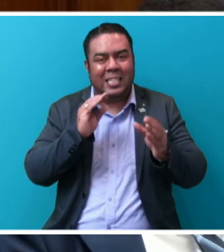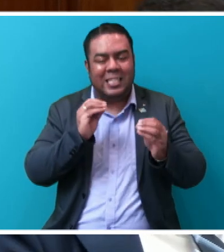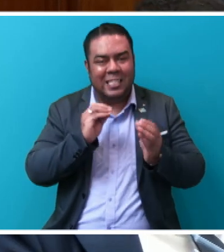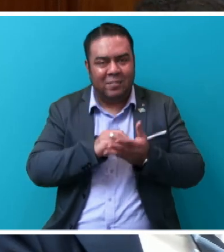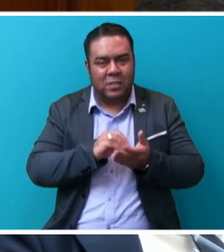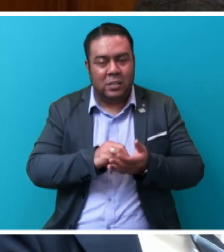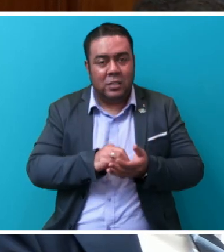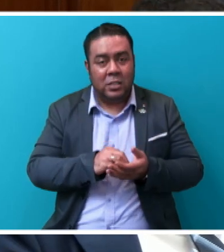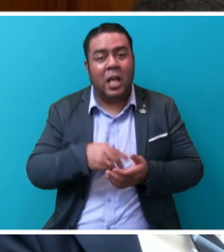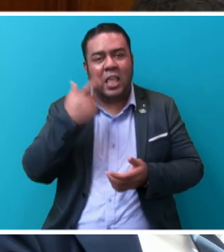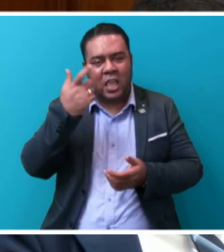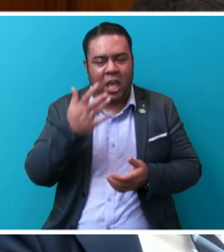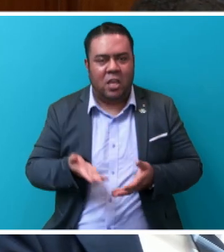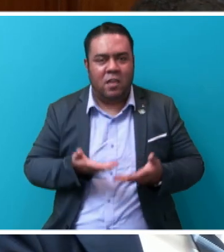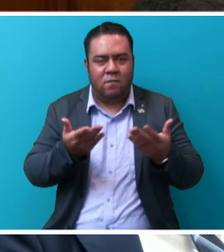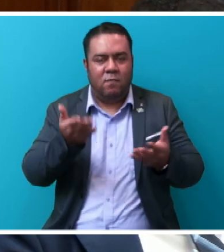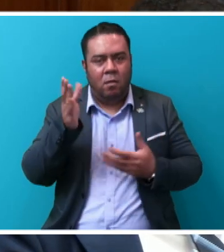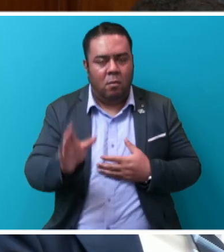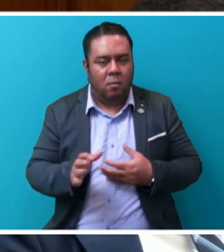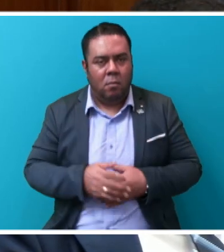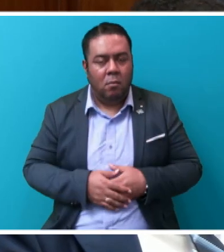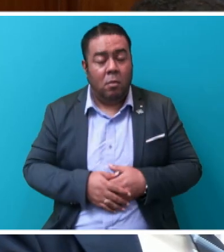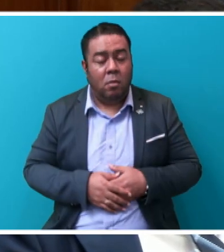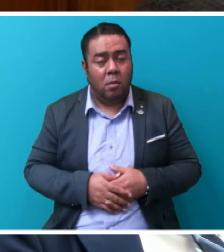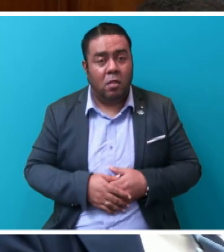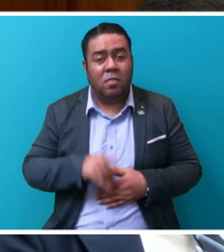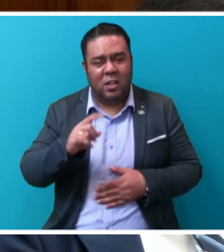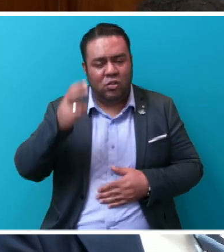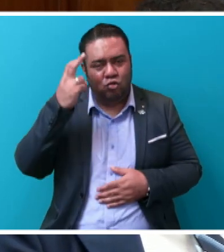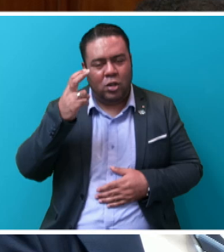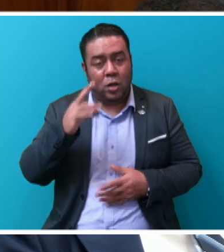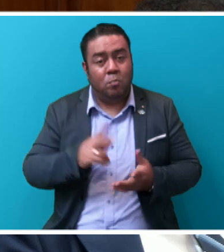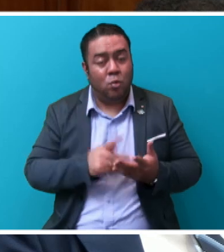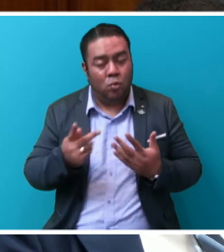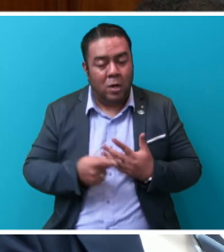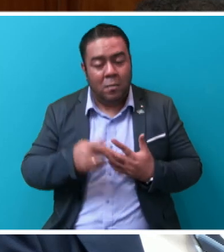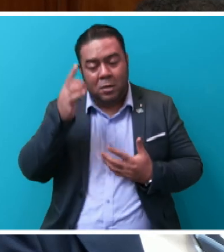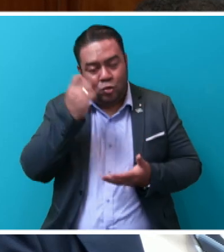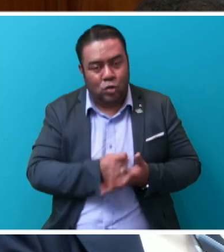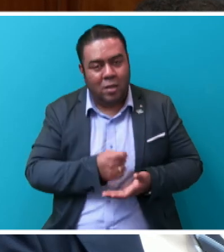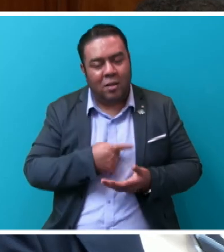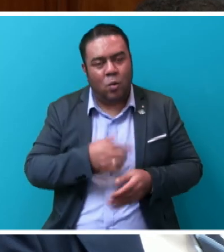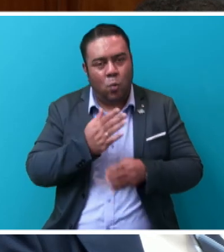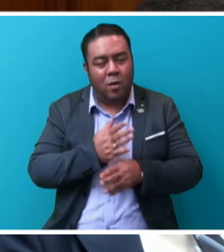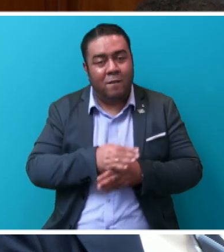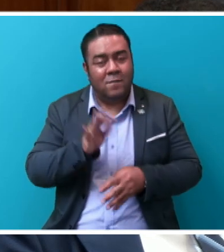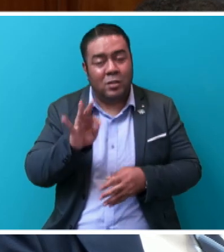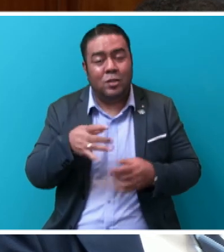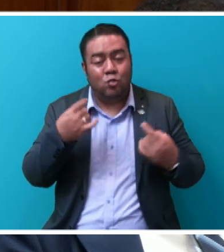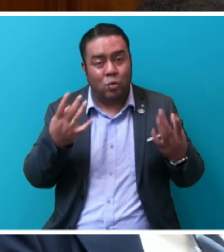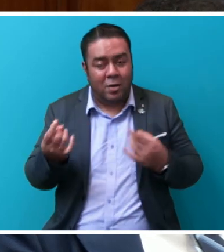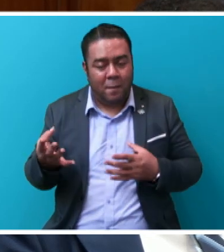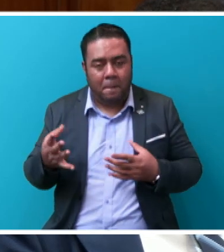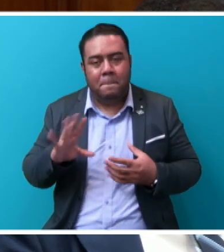includes caregiving. These training programs ensure that our workforce is not only job ready,